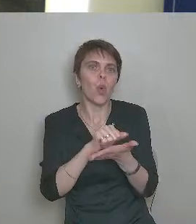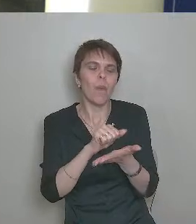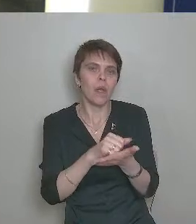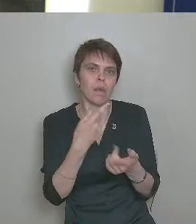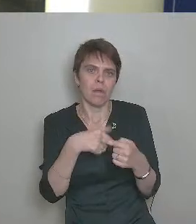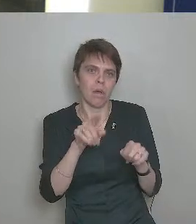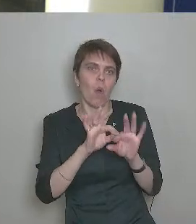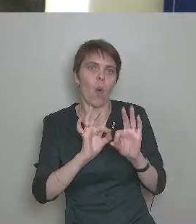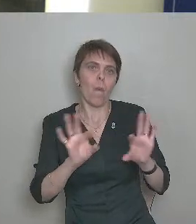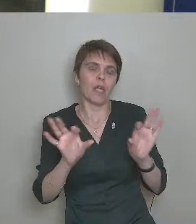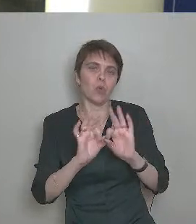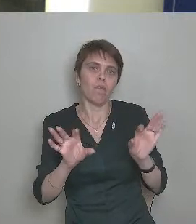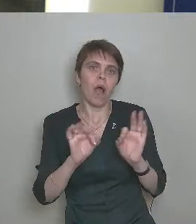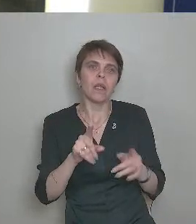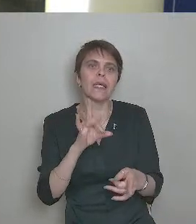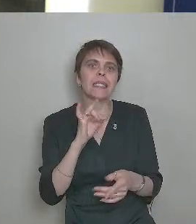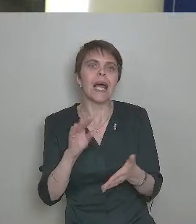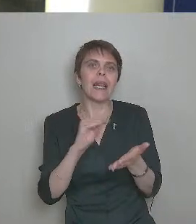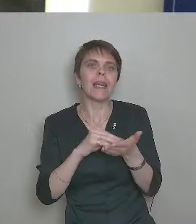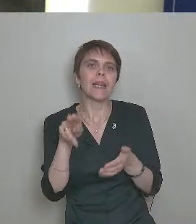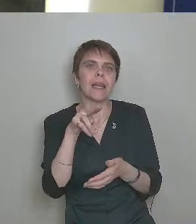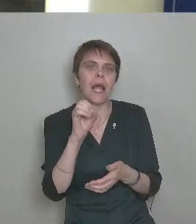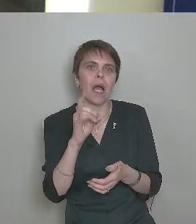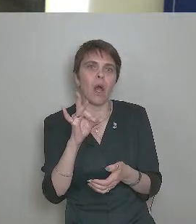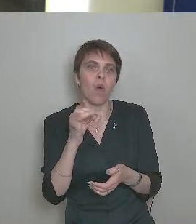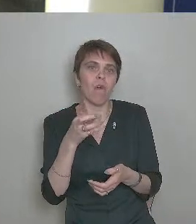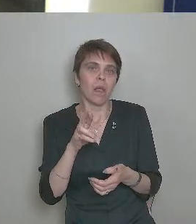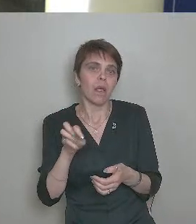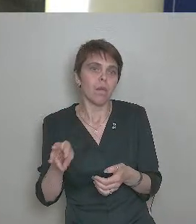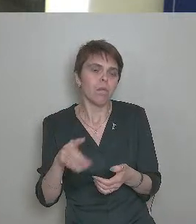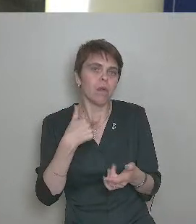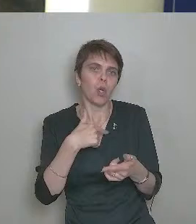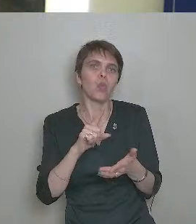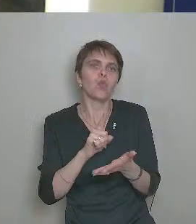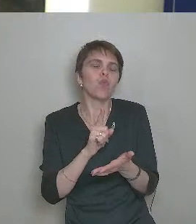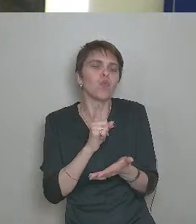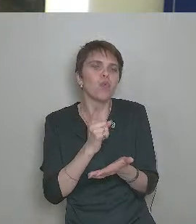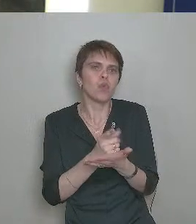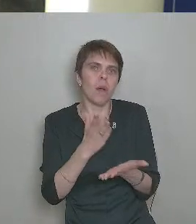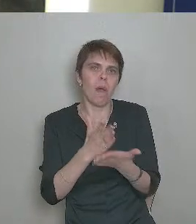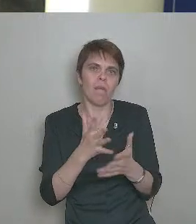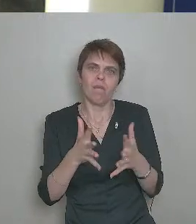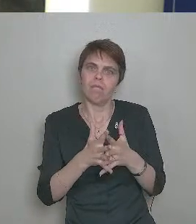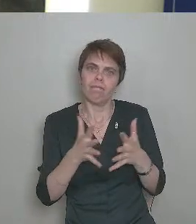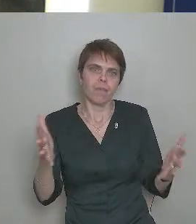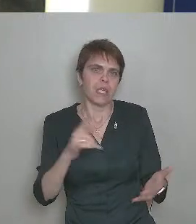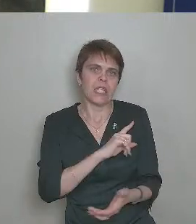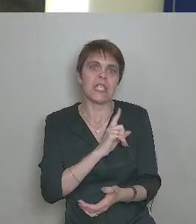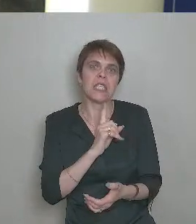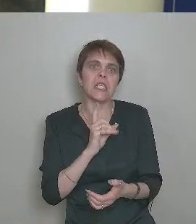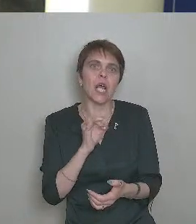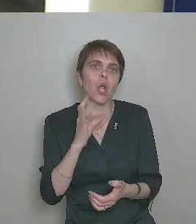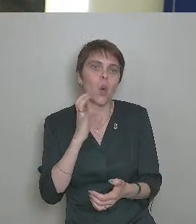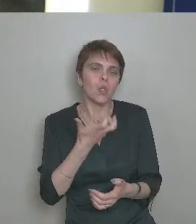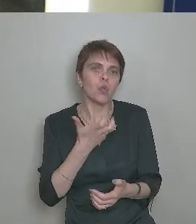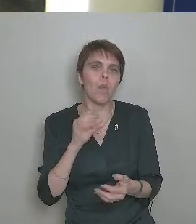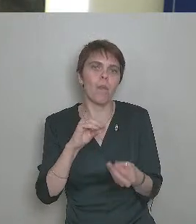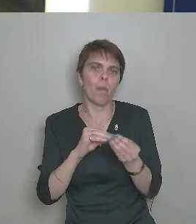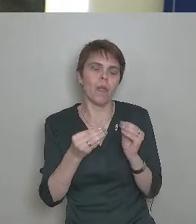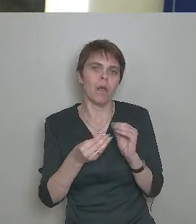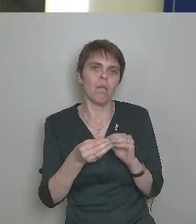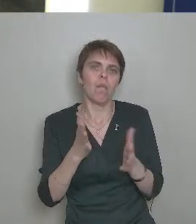additional obligations about declaration or collecting the documents, they should not do that. As far as declaring the assets is